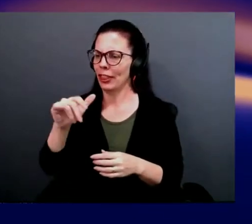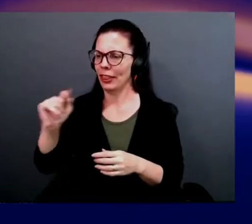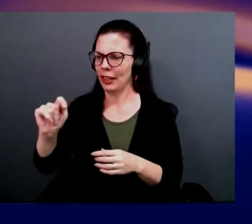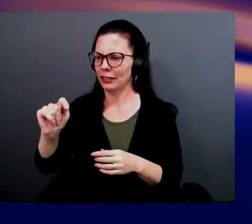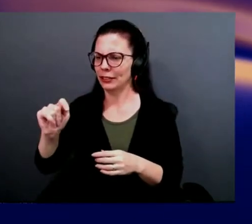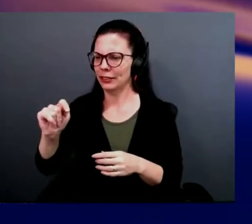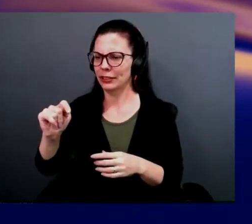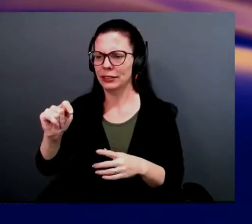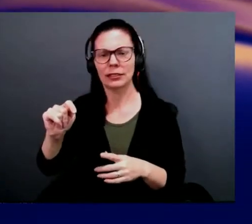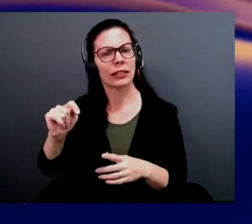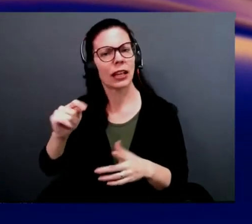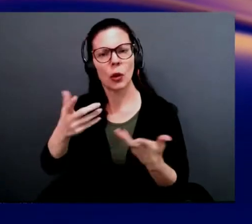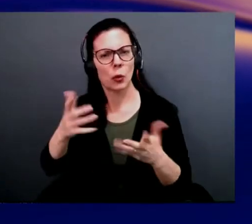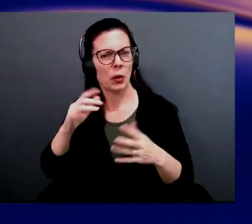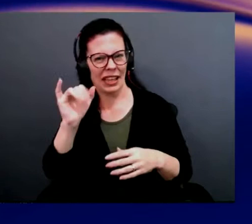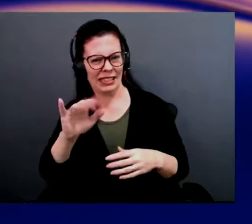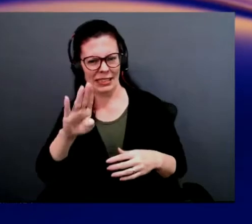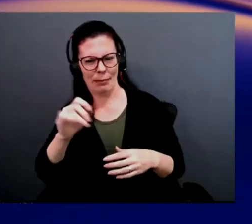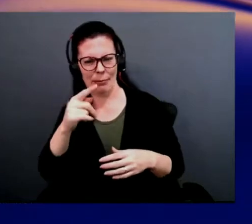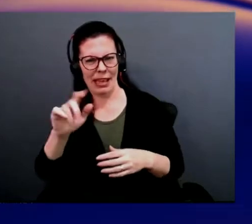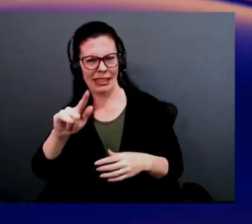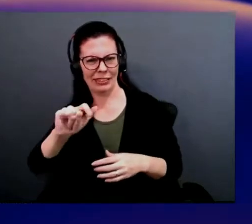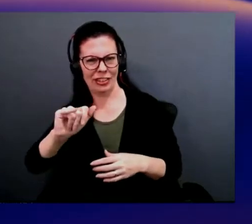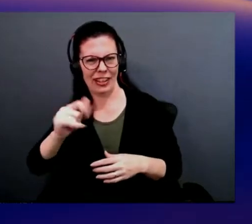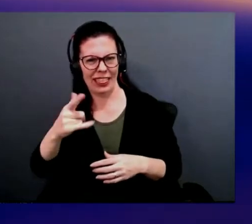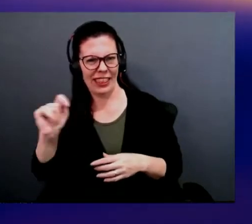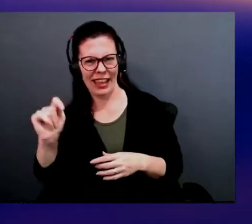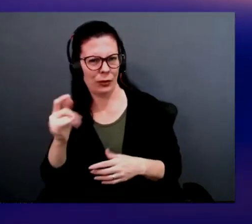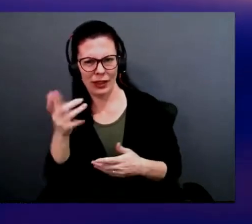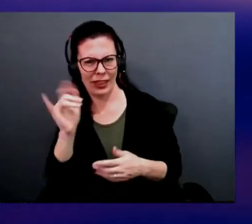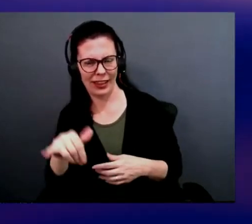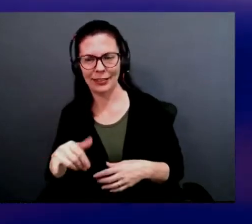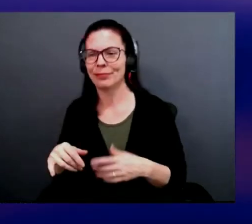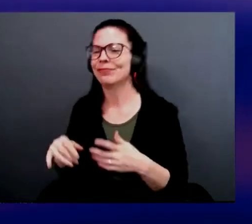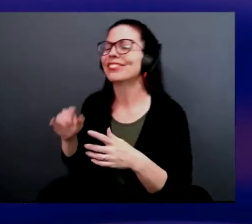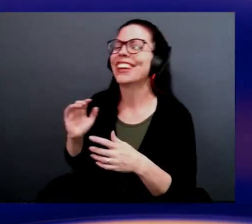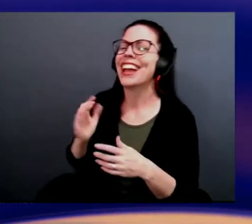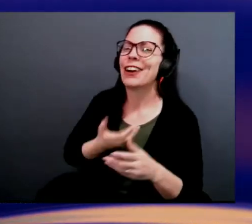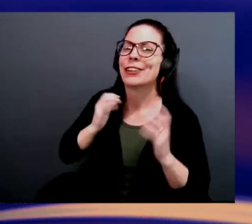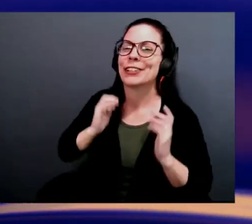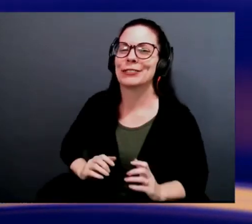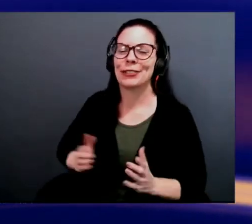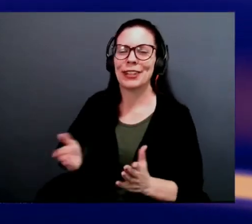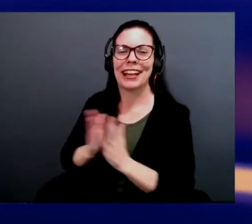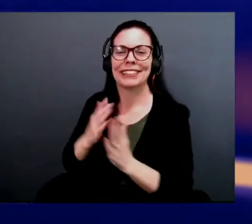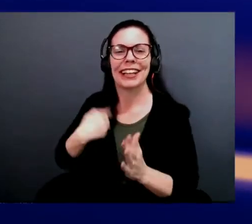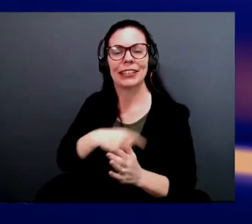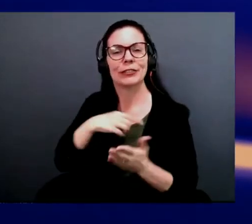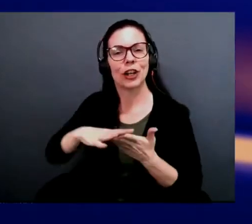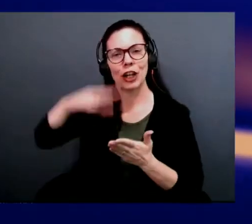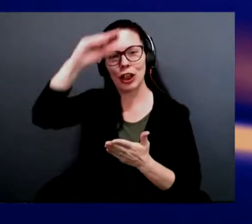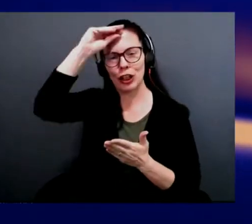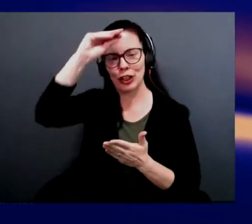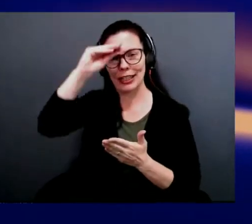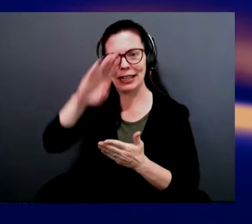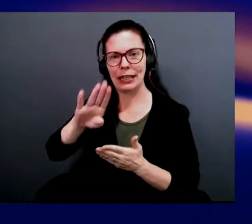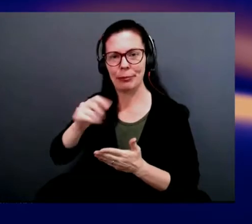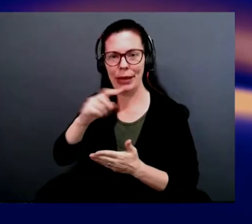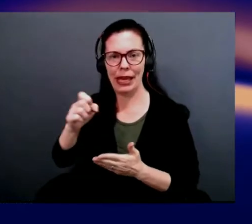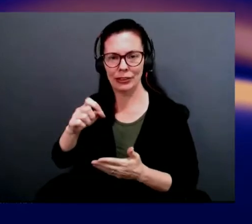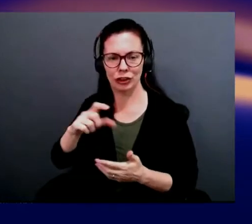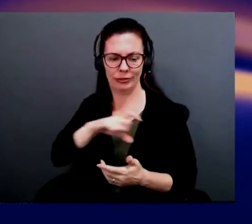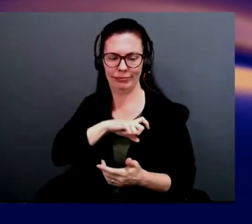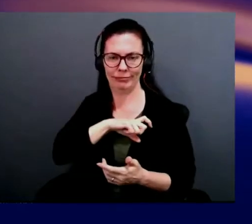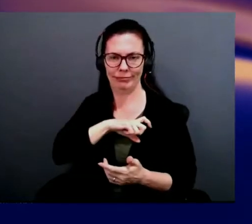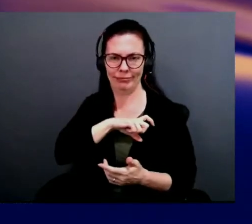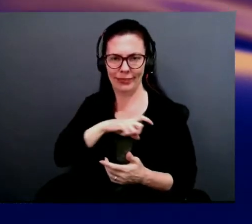That? What is that? So our customers have asked us for learning badges for years now, and we listen to